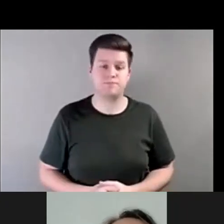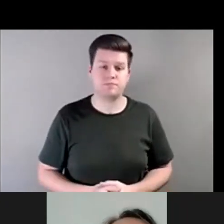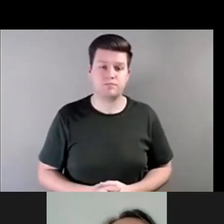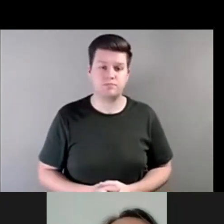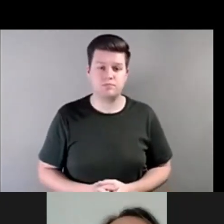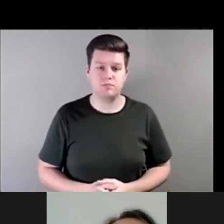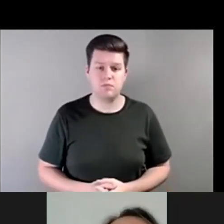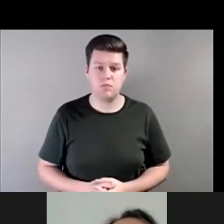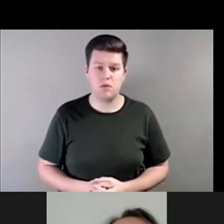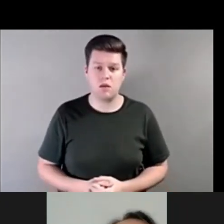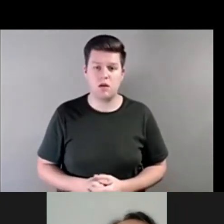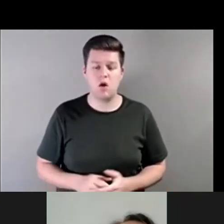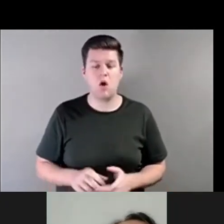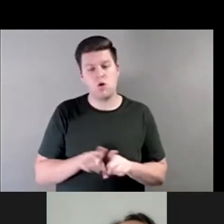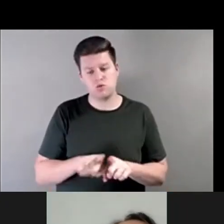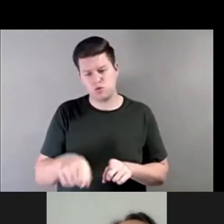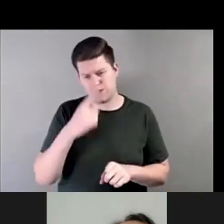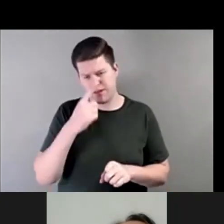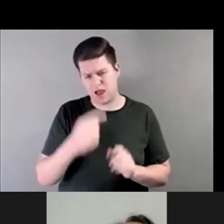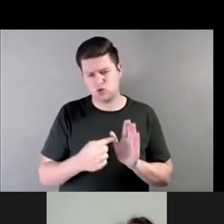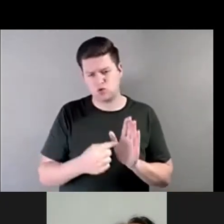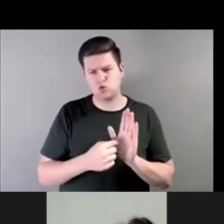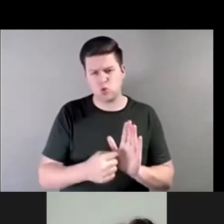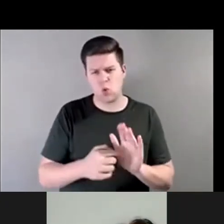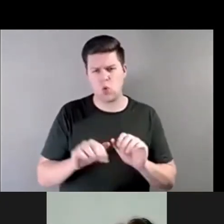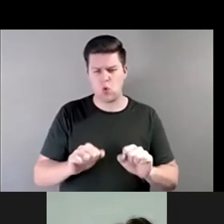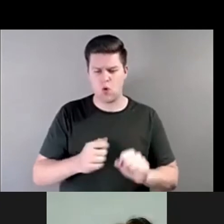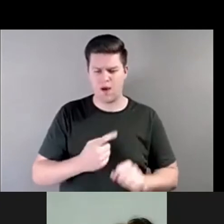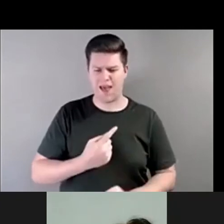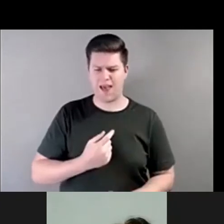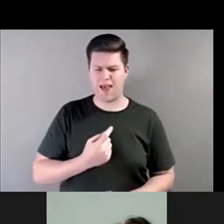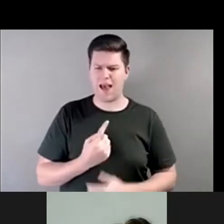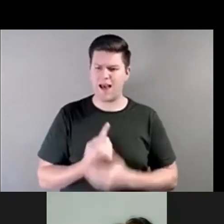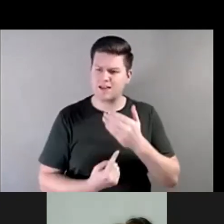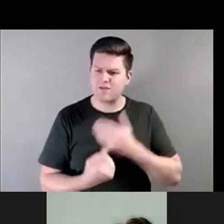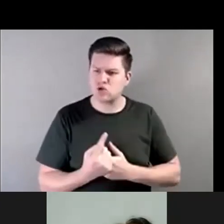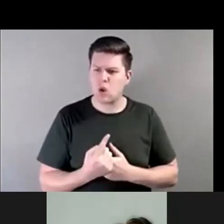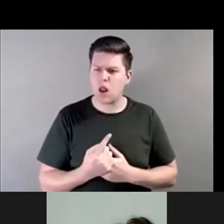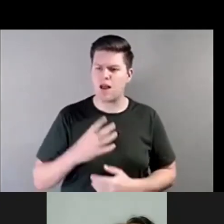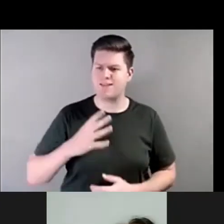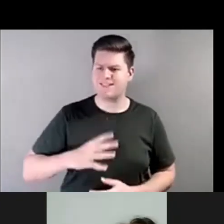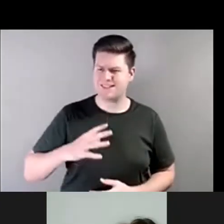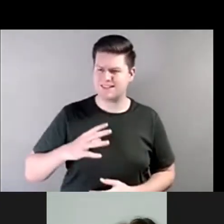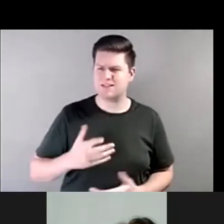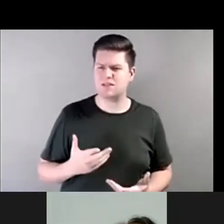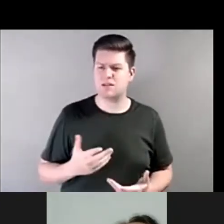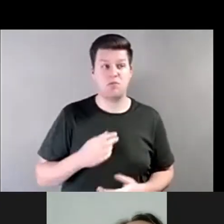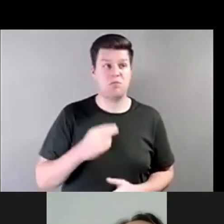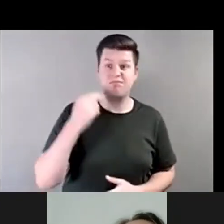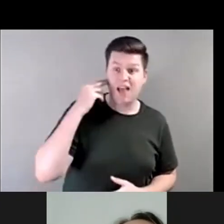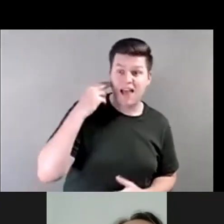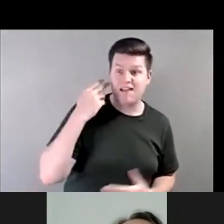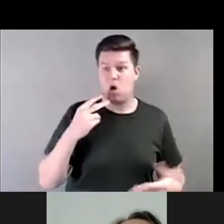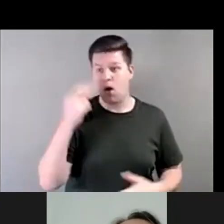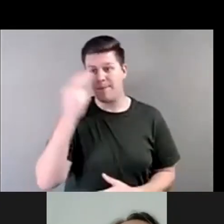your individual needs, whether that be maybe you're deaf or you're blind, or like I was